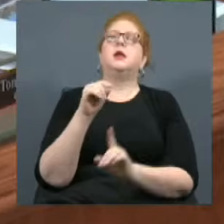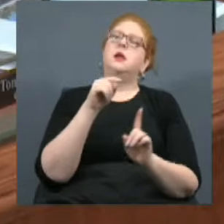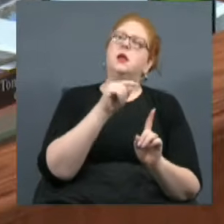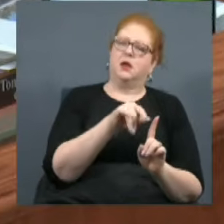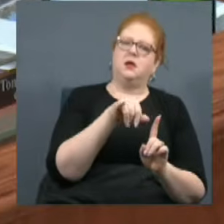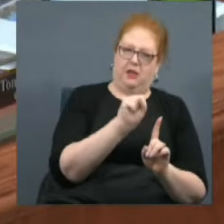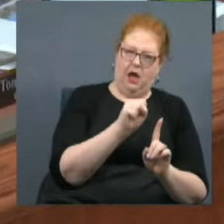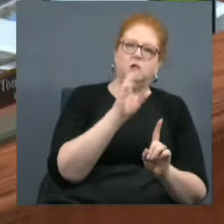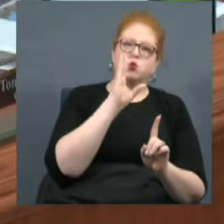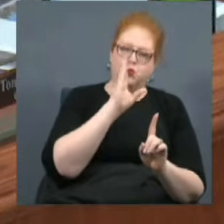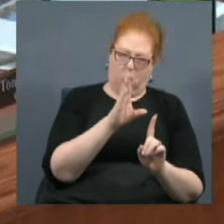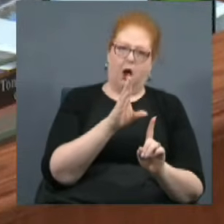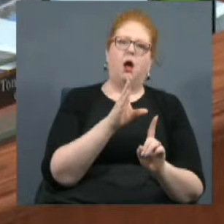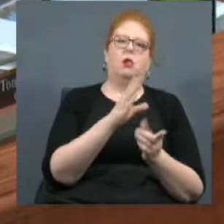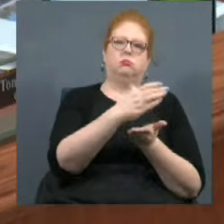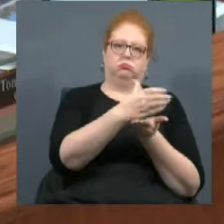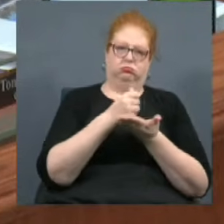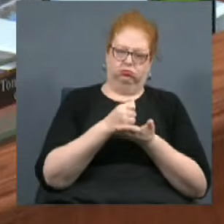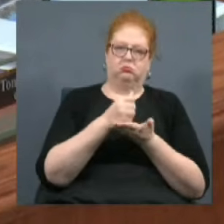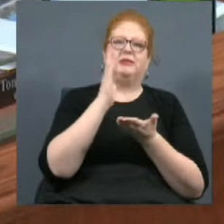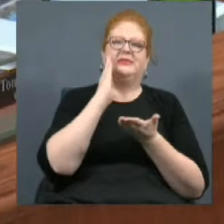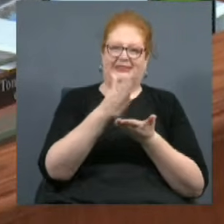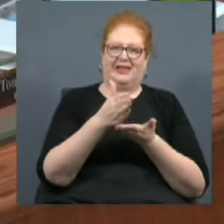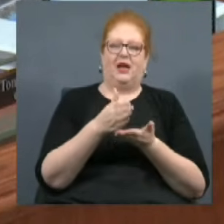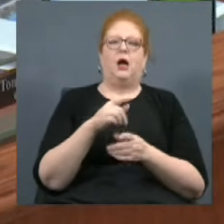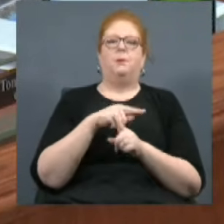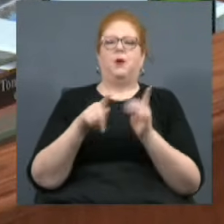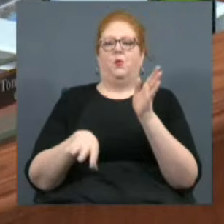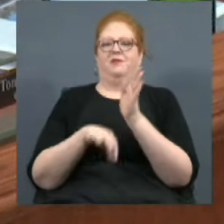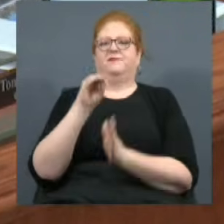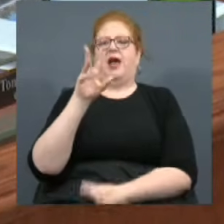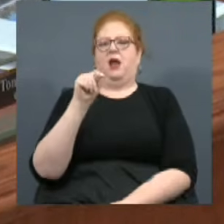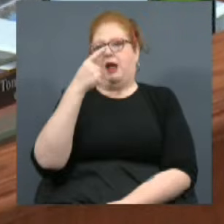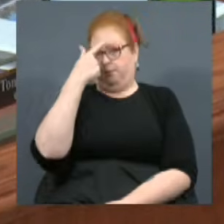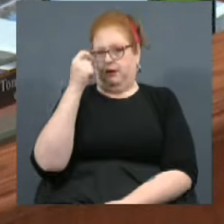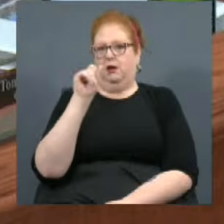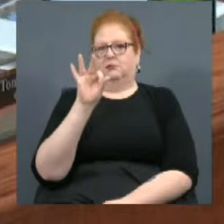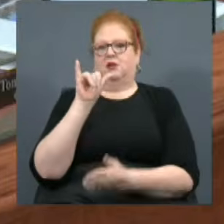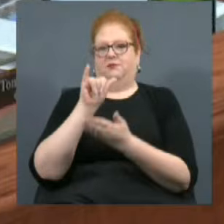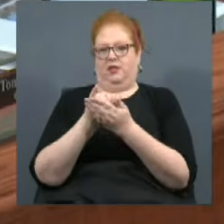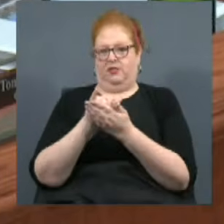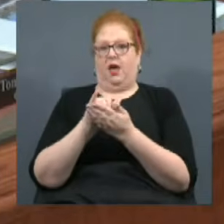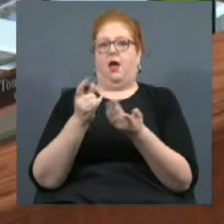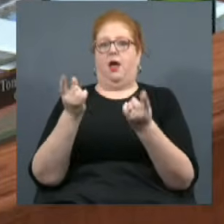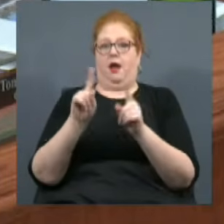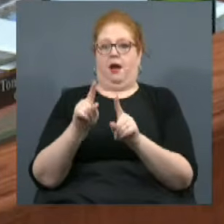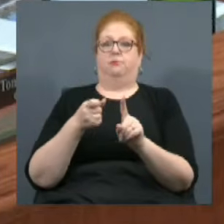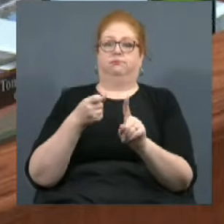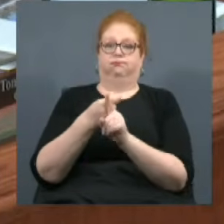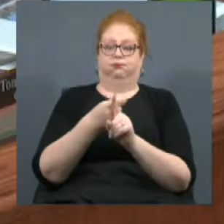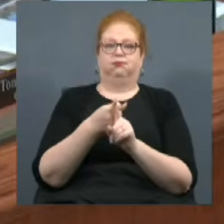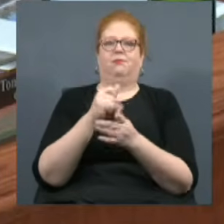Or we found out because of the incident that was going to have to be done anyway. But